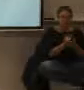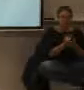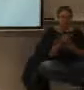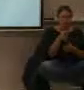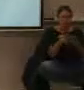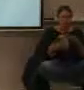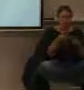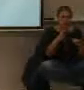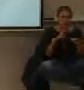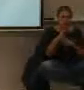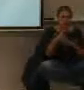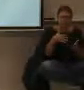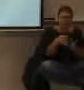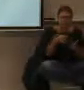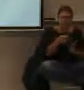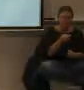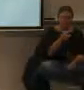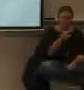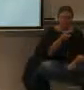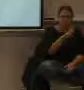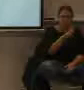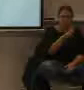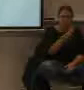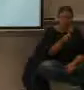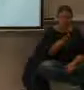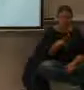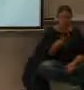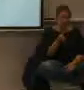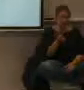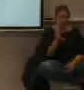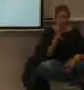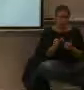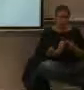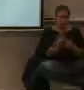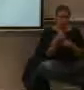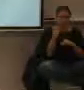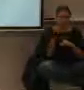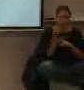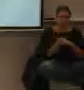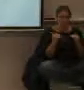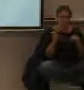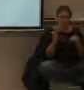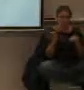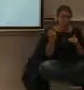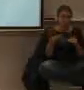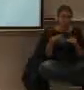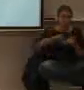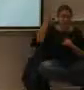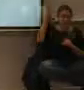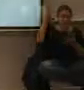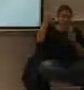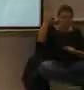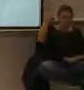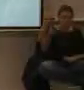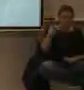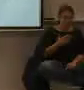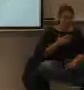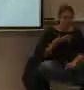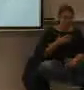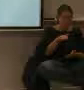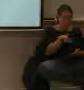what chemical was he studying? Atrazine. Did he find it's harmful at all levels or just at high and low? Is there a happy medium